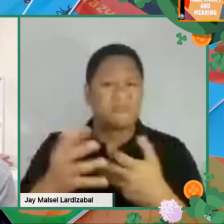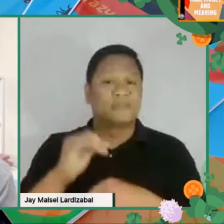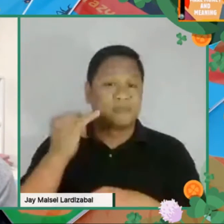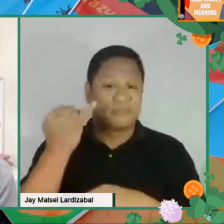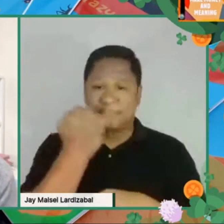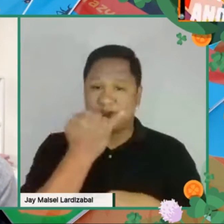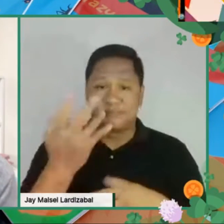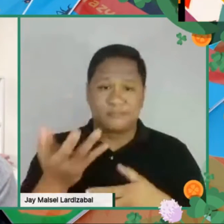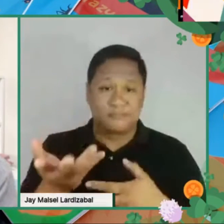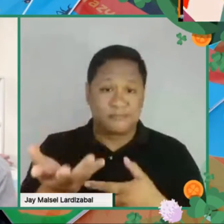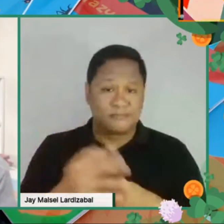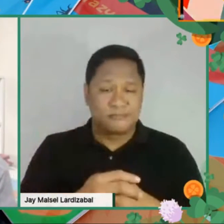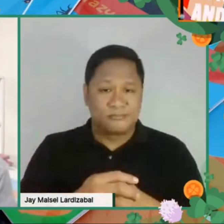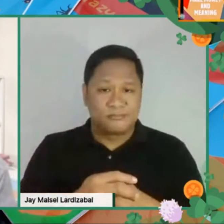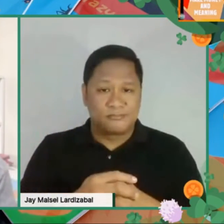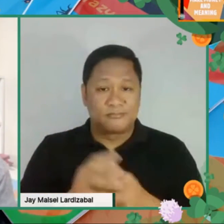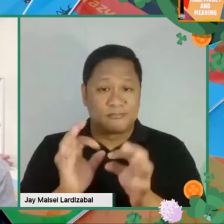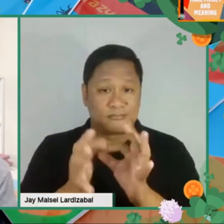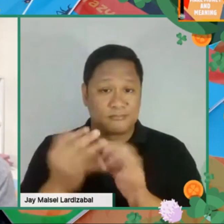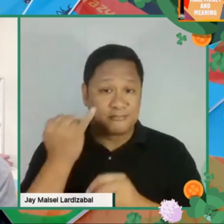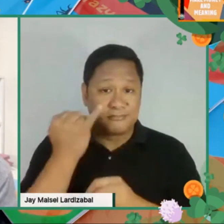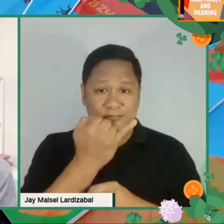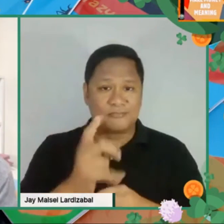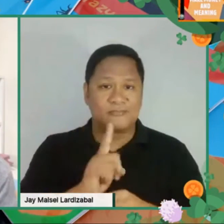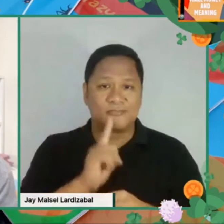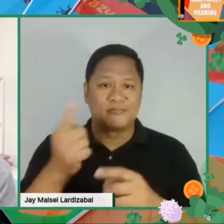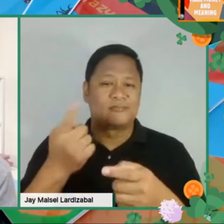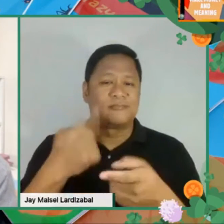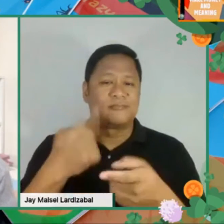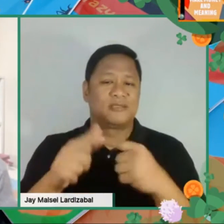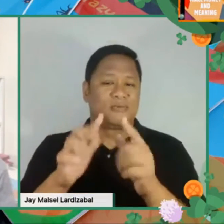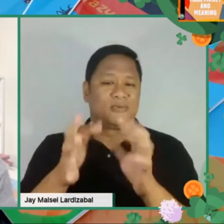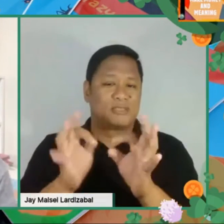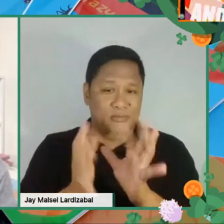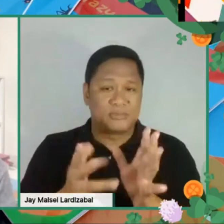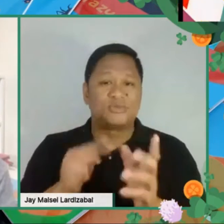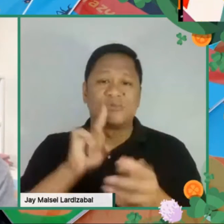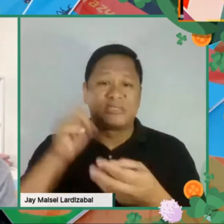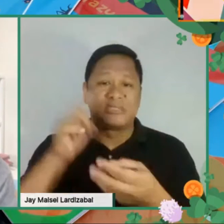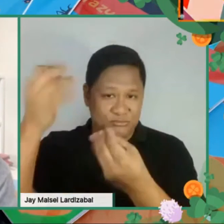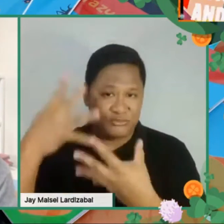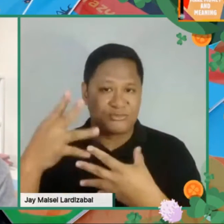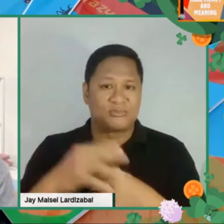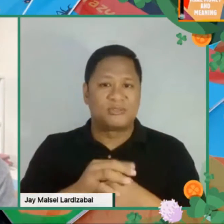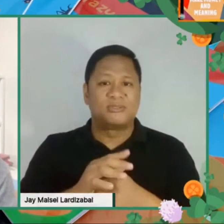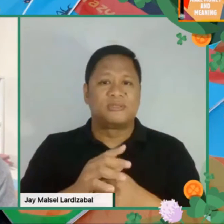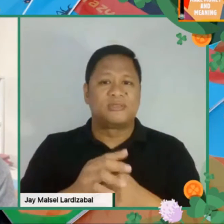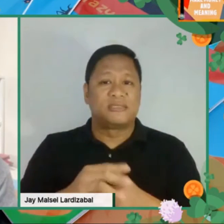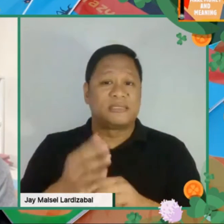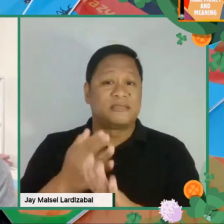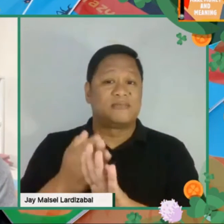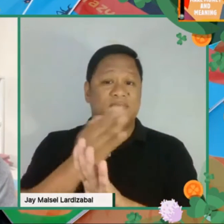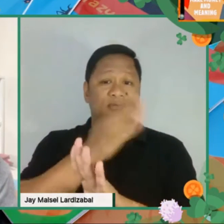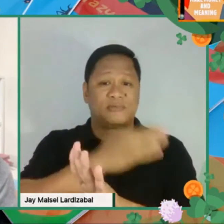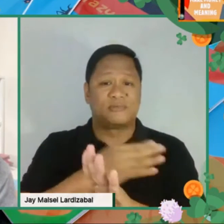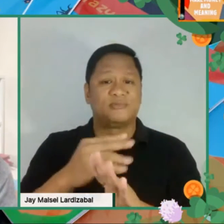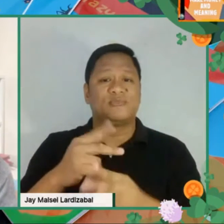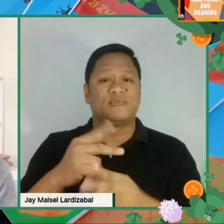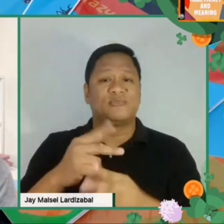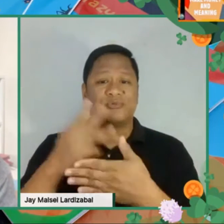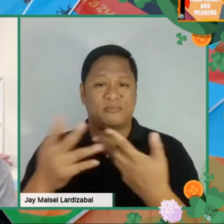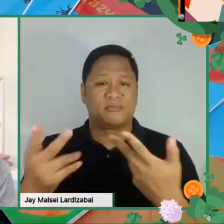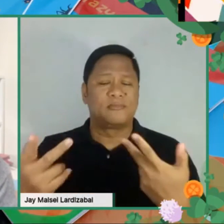Jay Ladizabal, our sign language interpreter, informed me in a previous program that the deaf